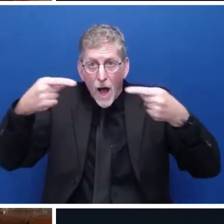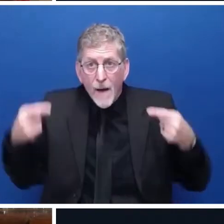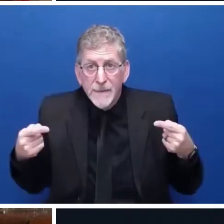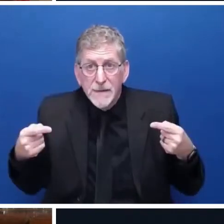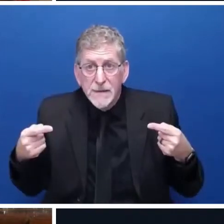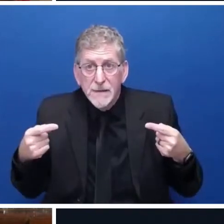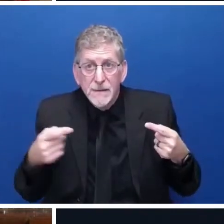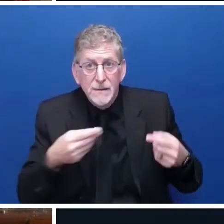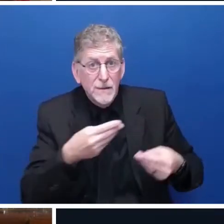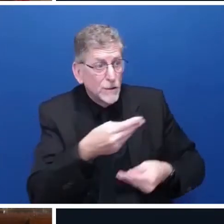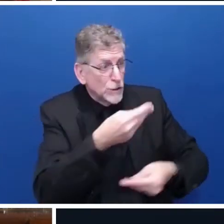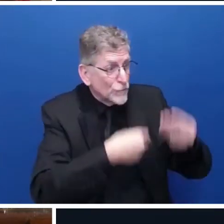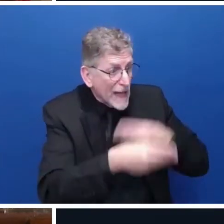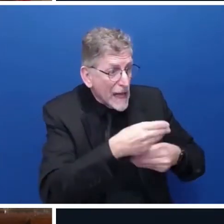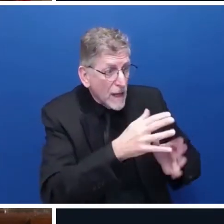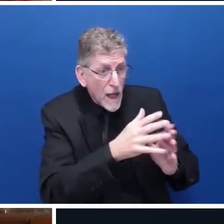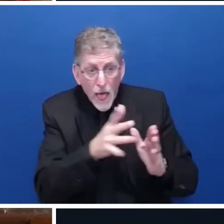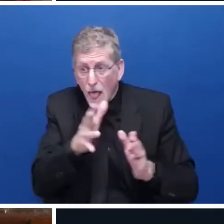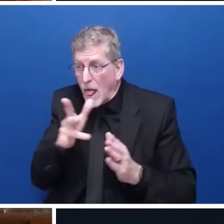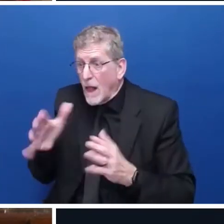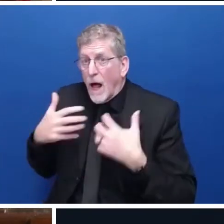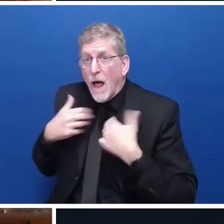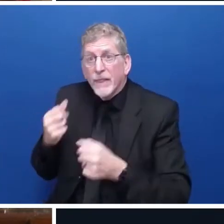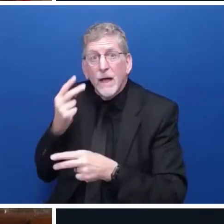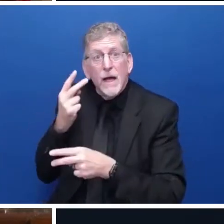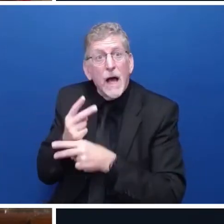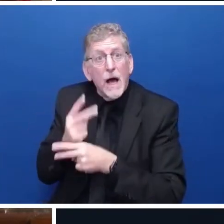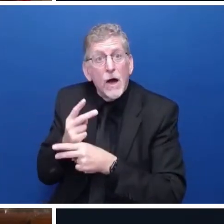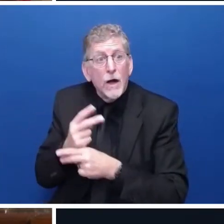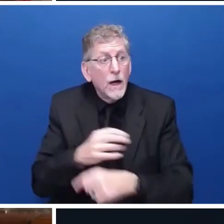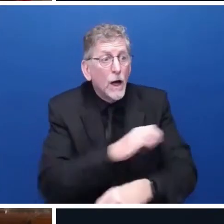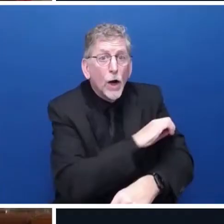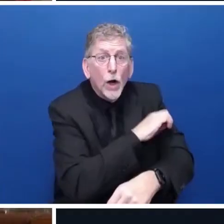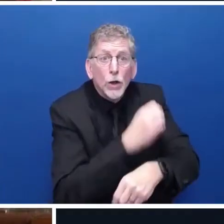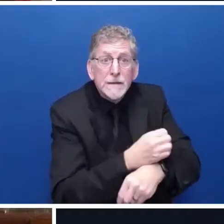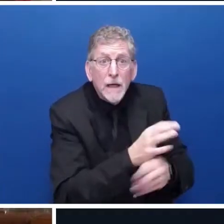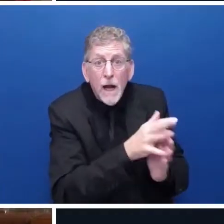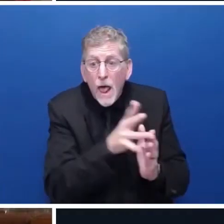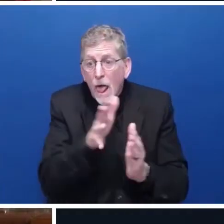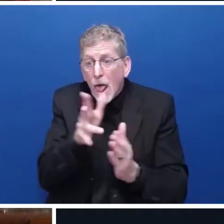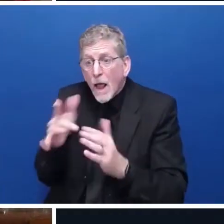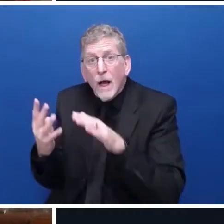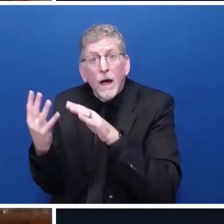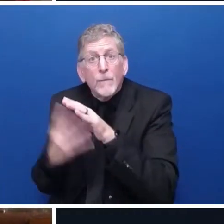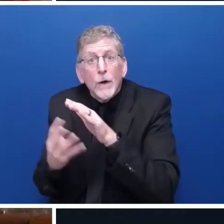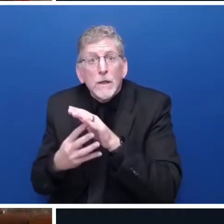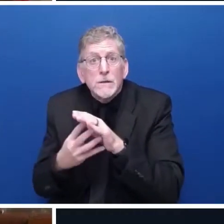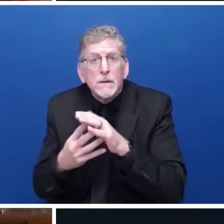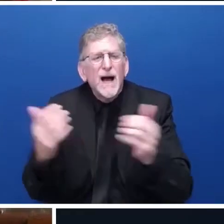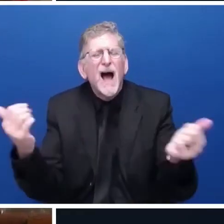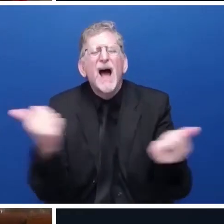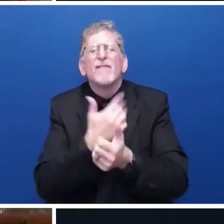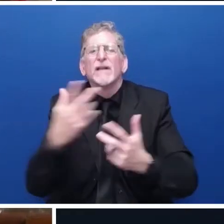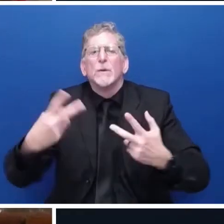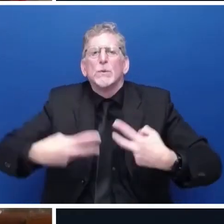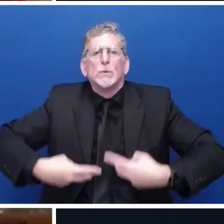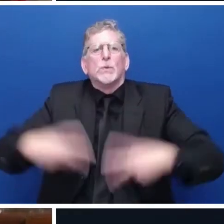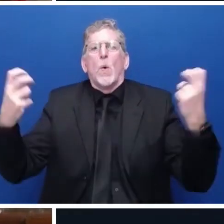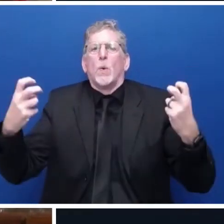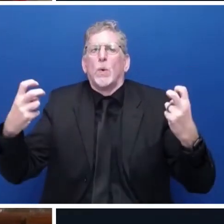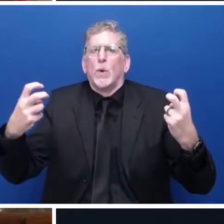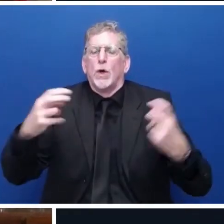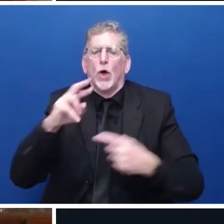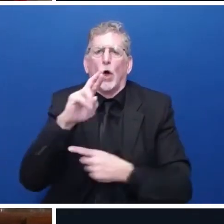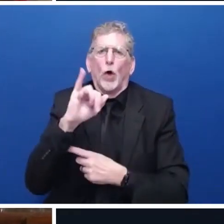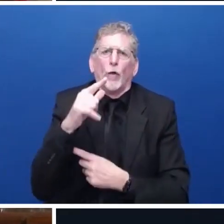to immigration, everything was stolen and rigged in order to drain the wealth out of the productive, hardworking people who make